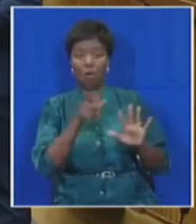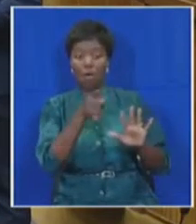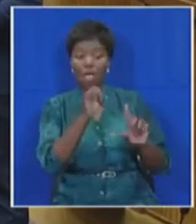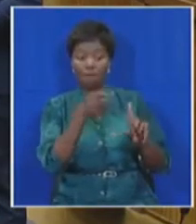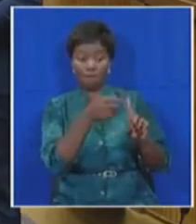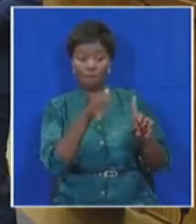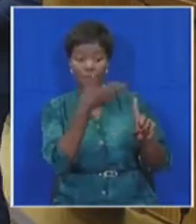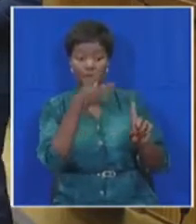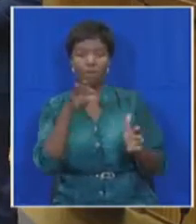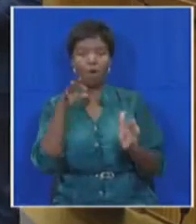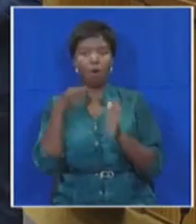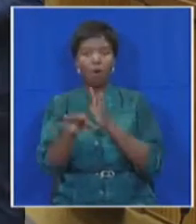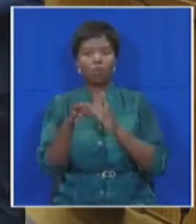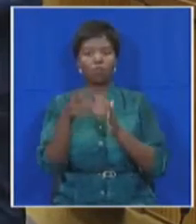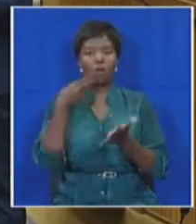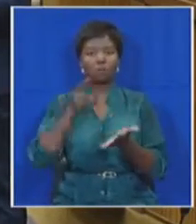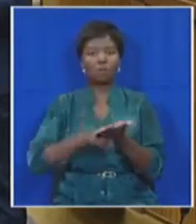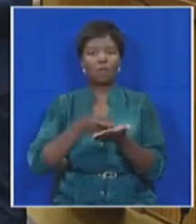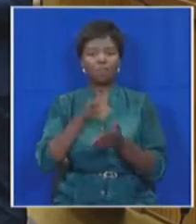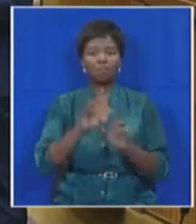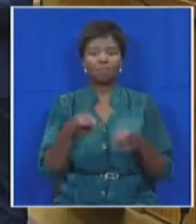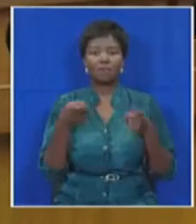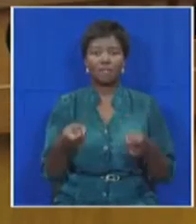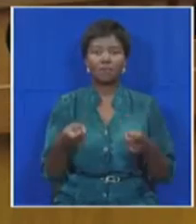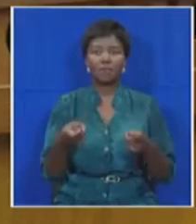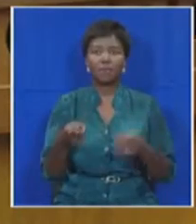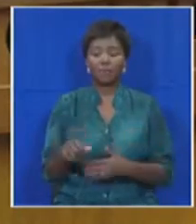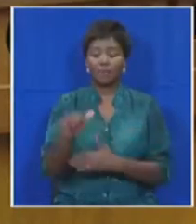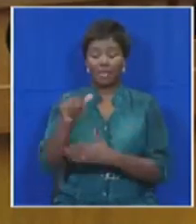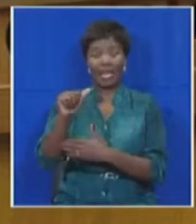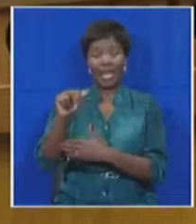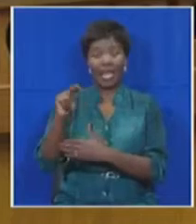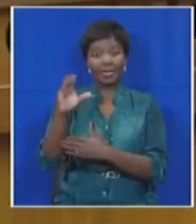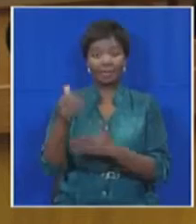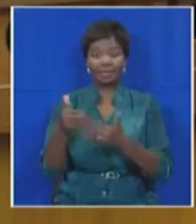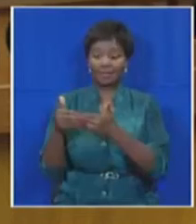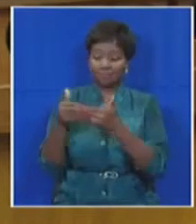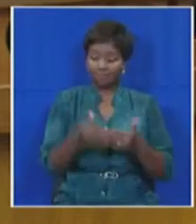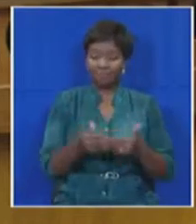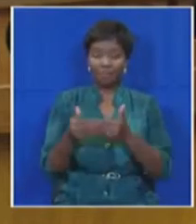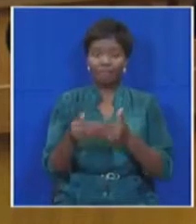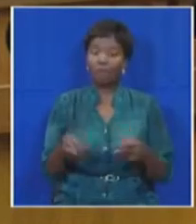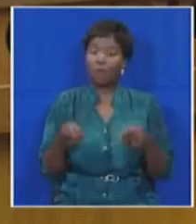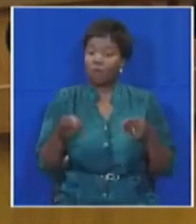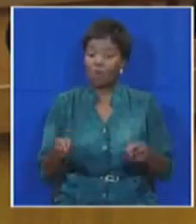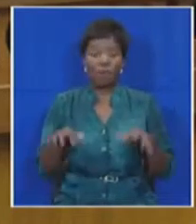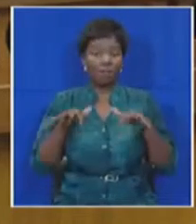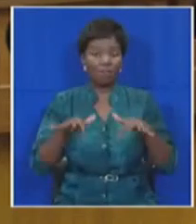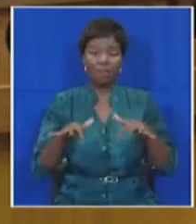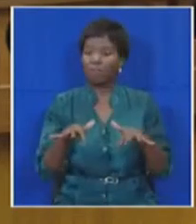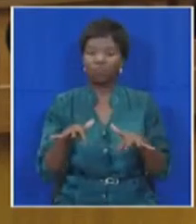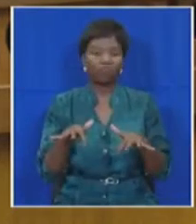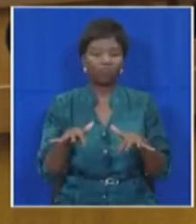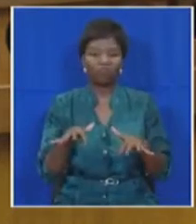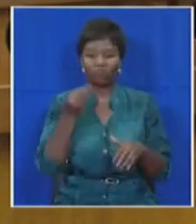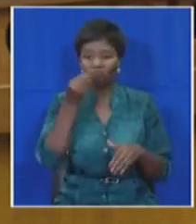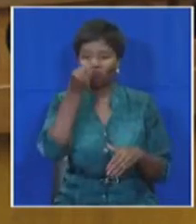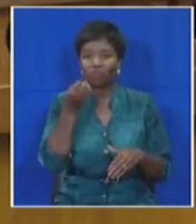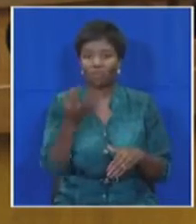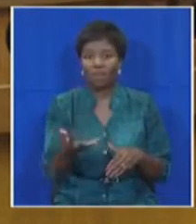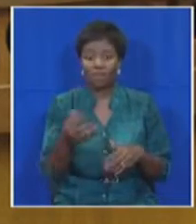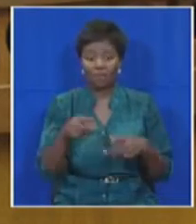The ANC has stopped caring for ordinary South Africans. The ANC has turned